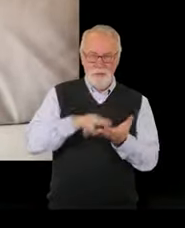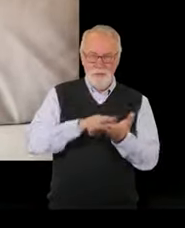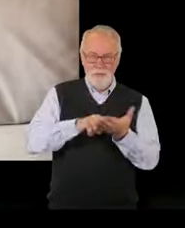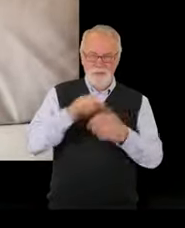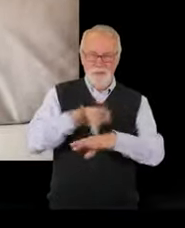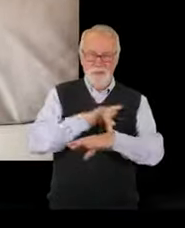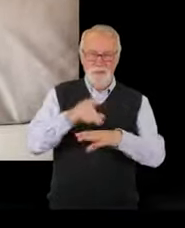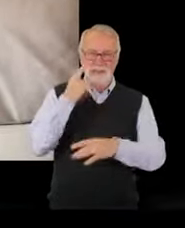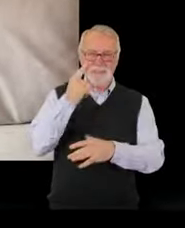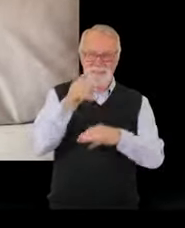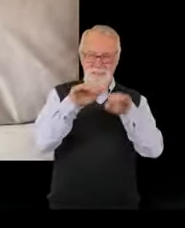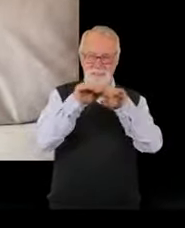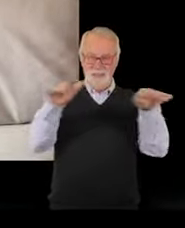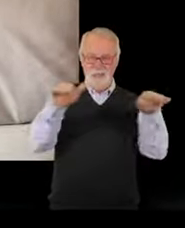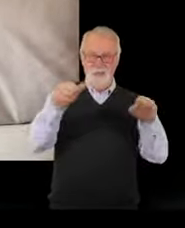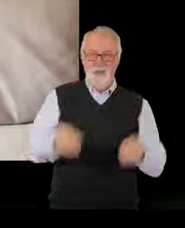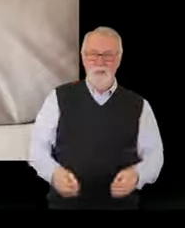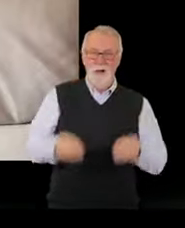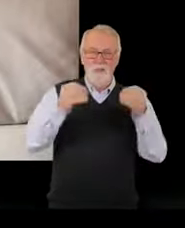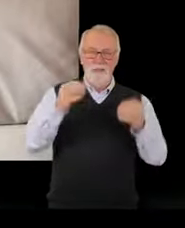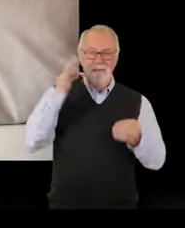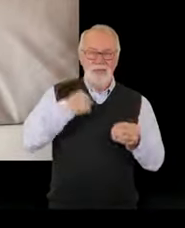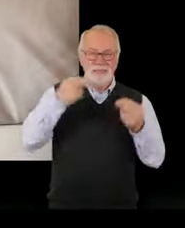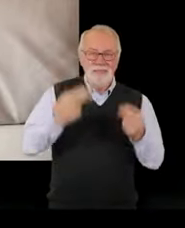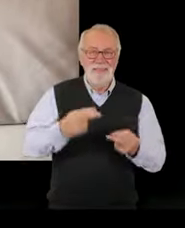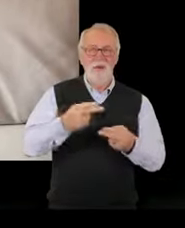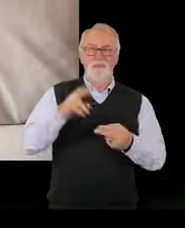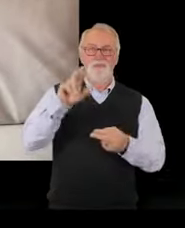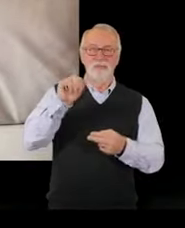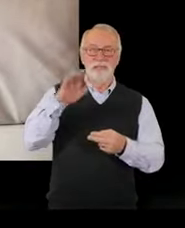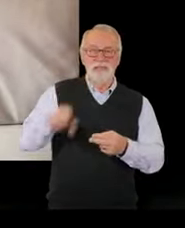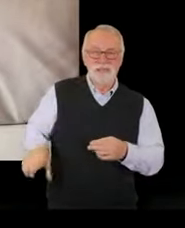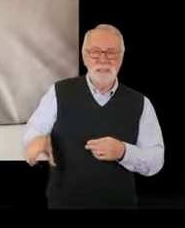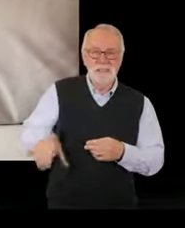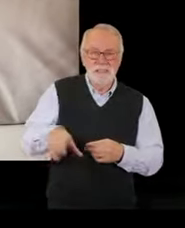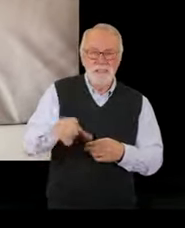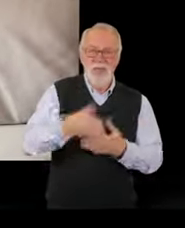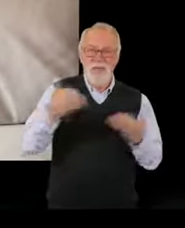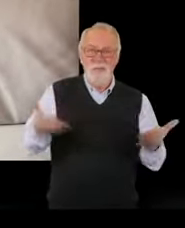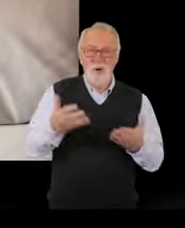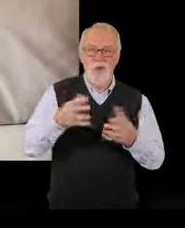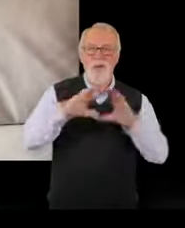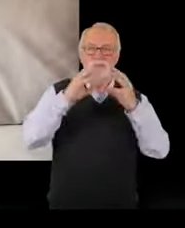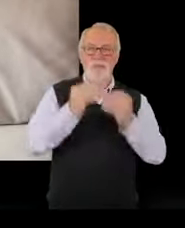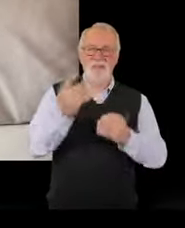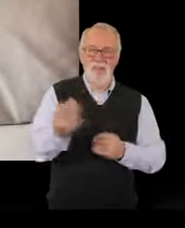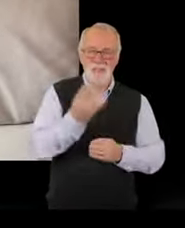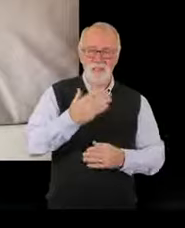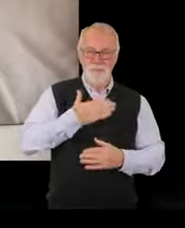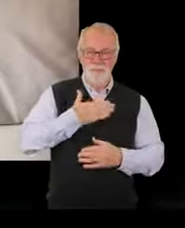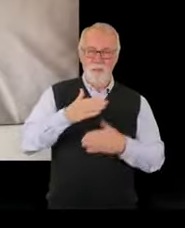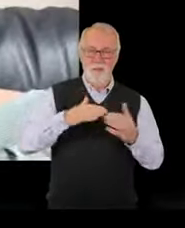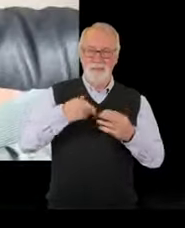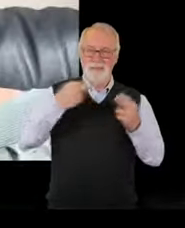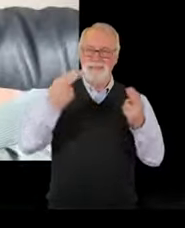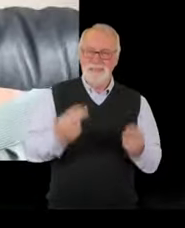anywhere. Everything they asked me, they asked me what I needed and what was best for me. So I was very much involved in that right from the